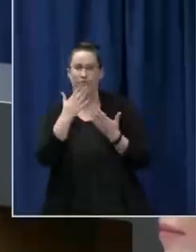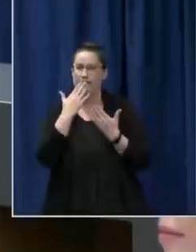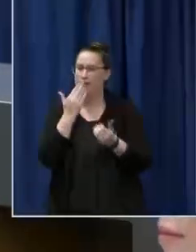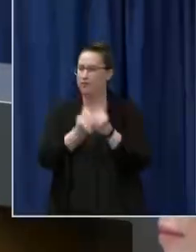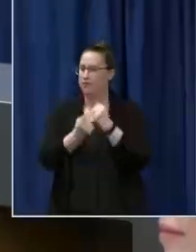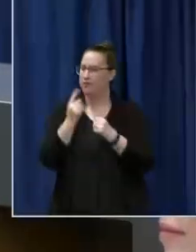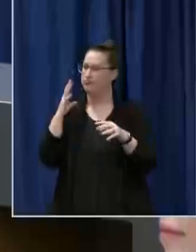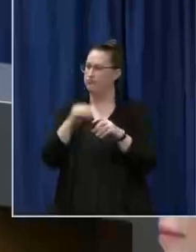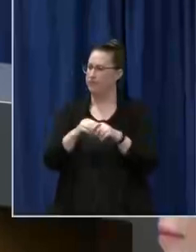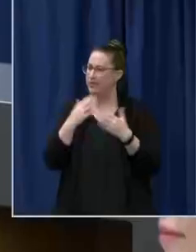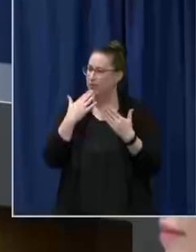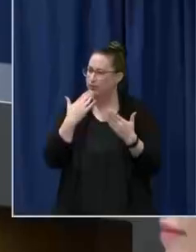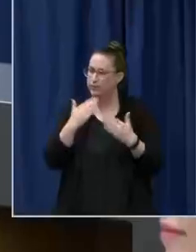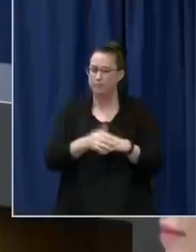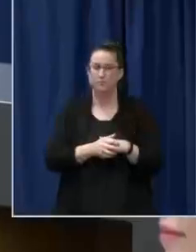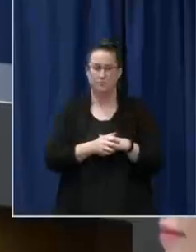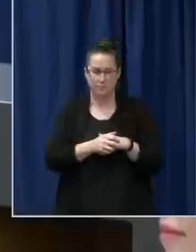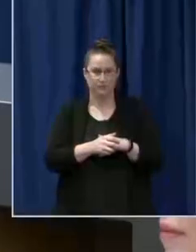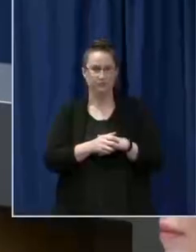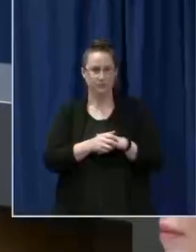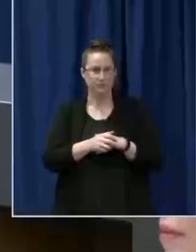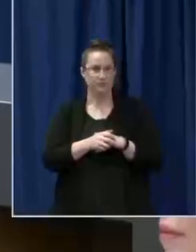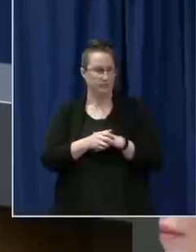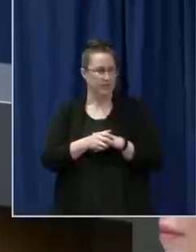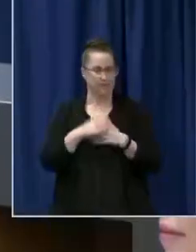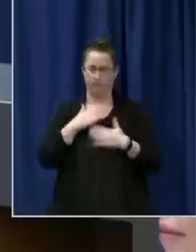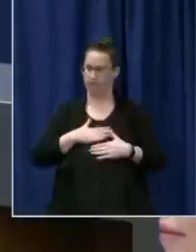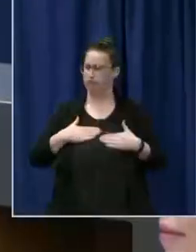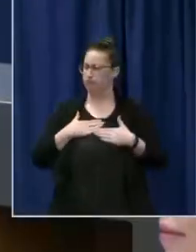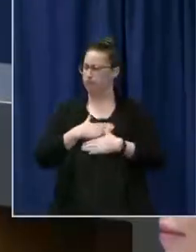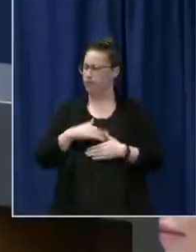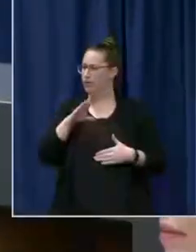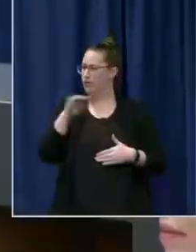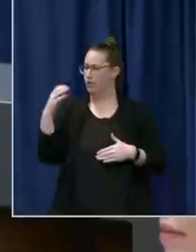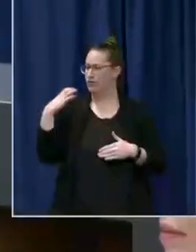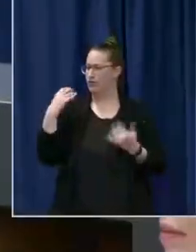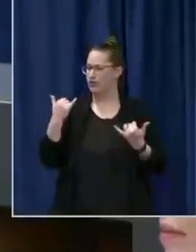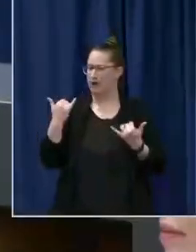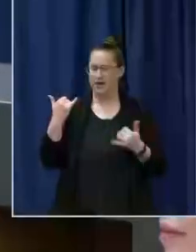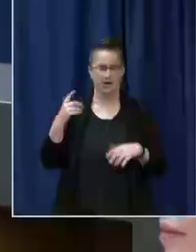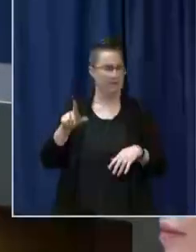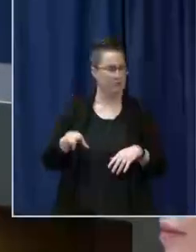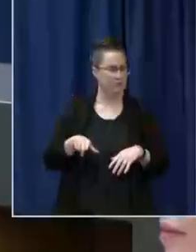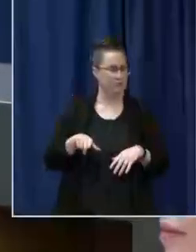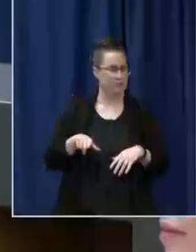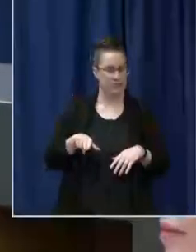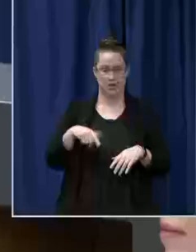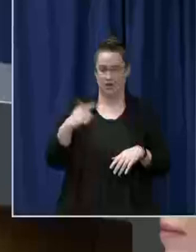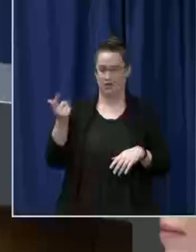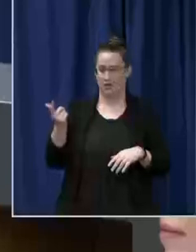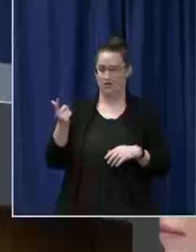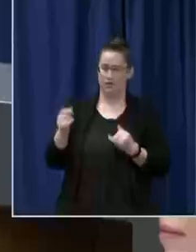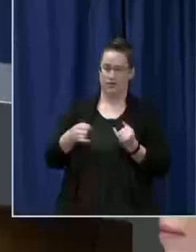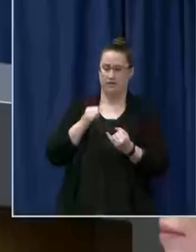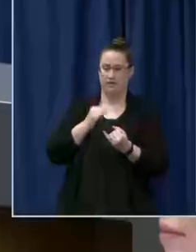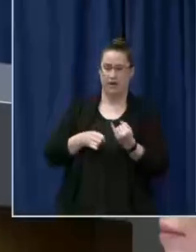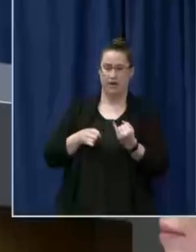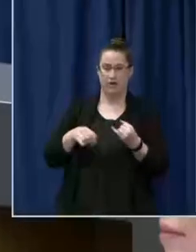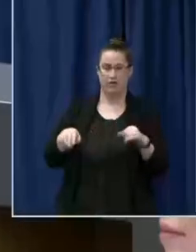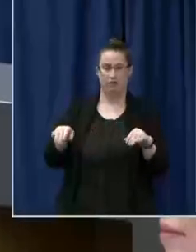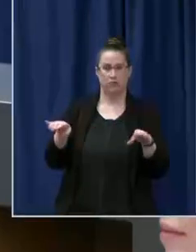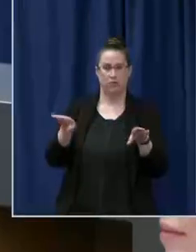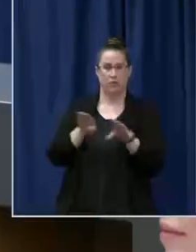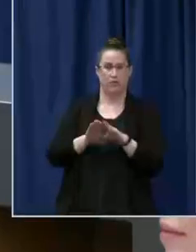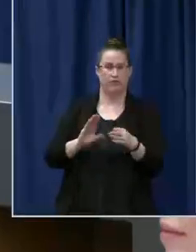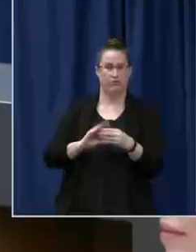your participation. It's been a pleasure for me to co-chair today, and I'm gonna hand off the final conclusion to